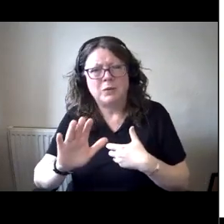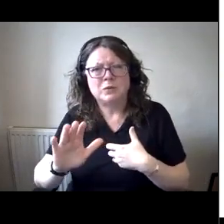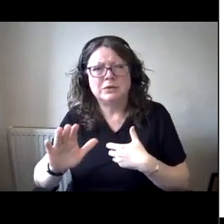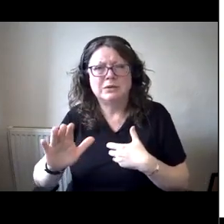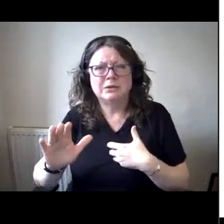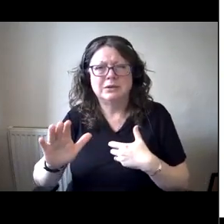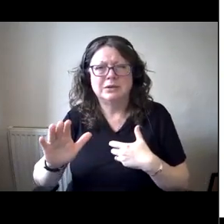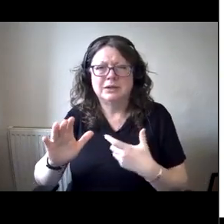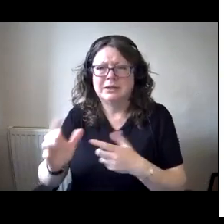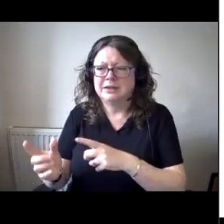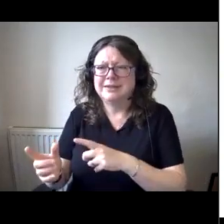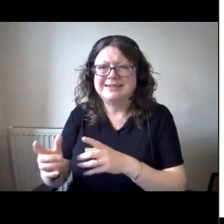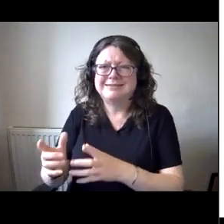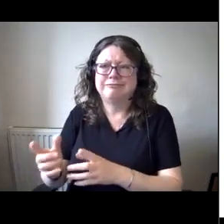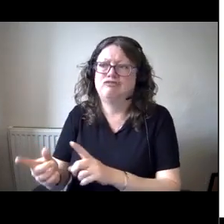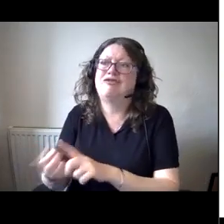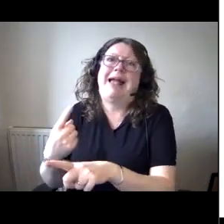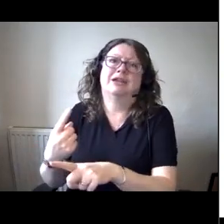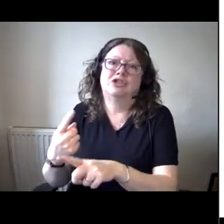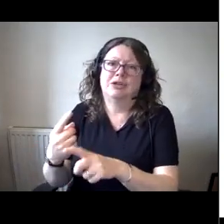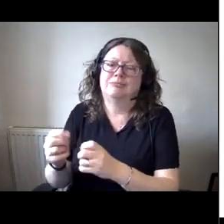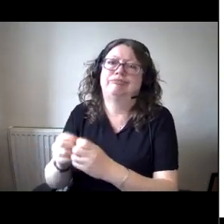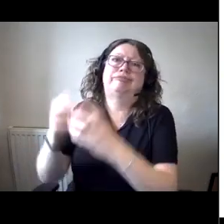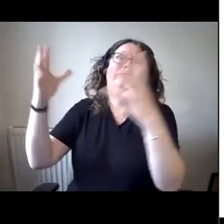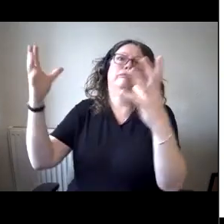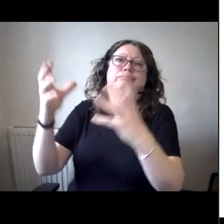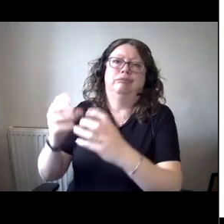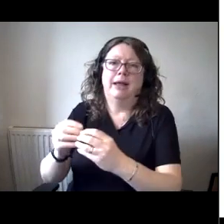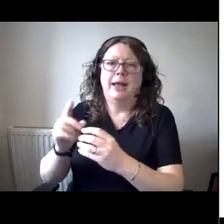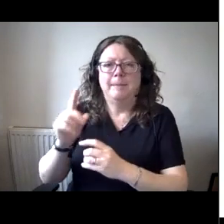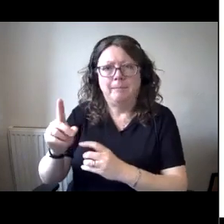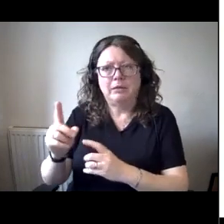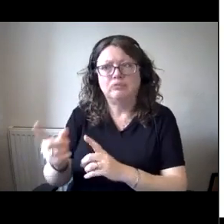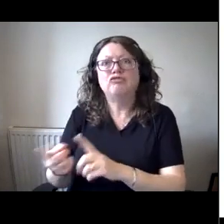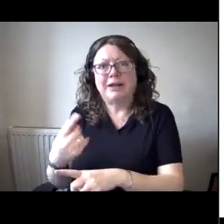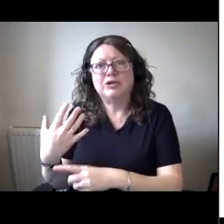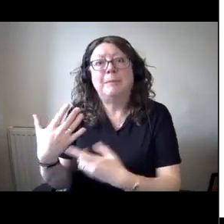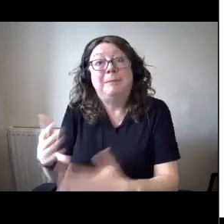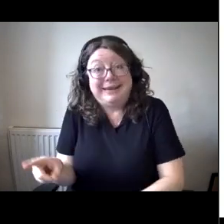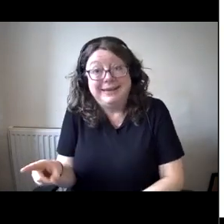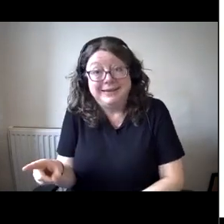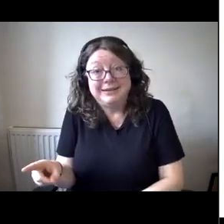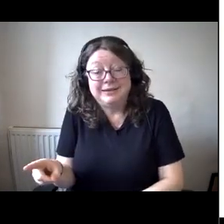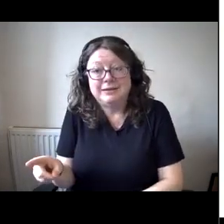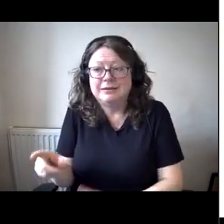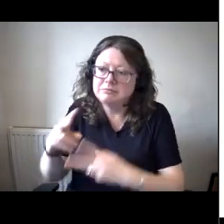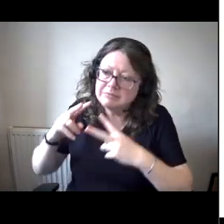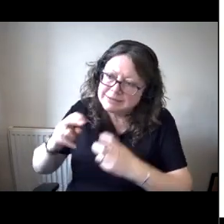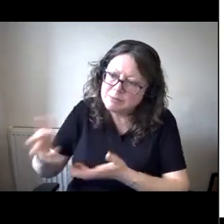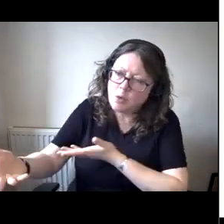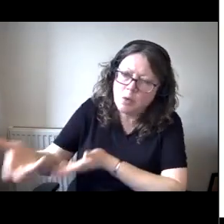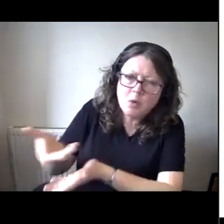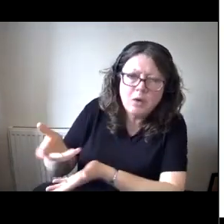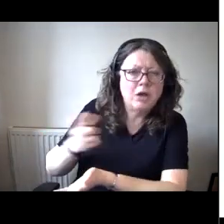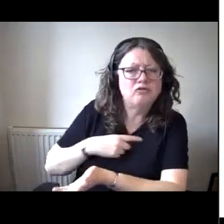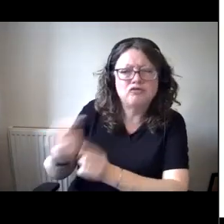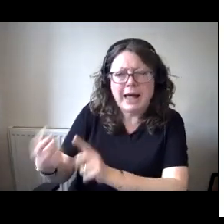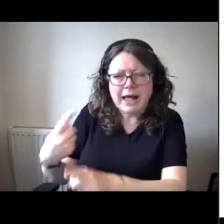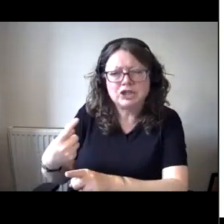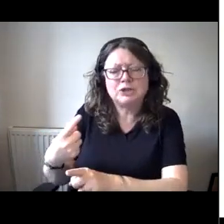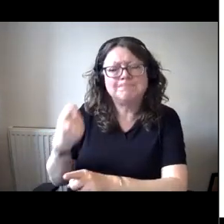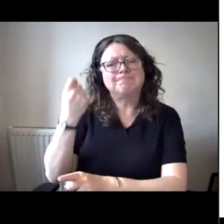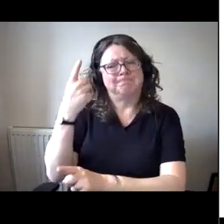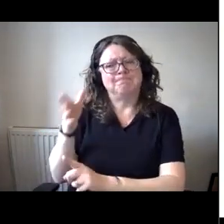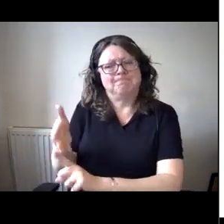of the reaction, but that the reaction happened, and exploring that a bit more. We're validating the